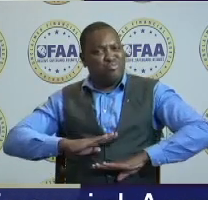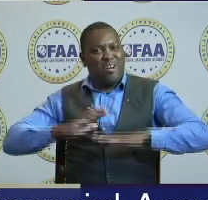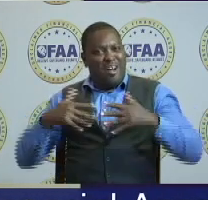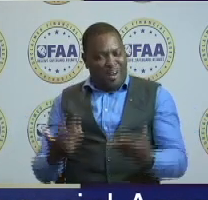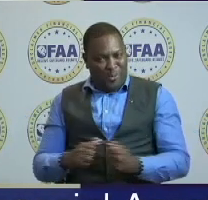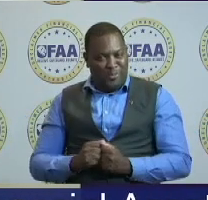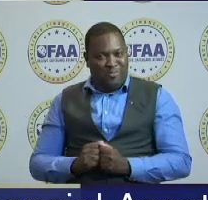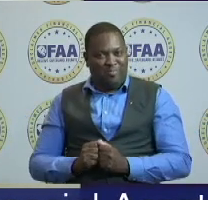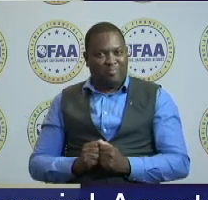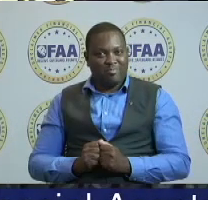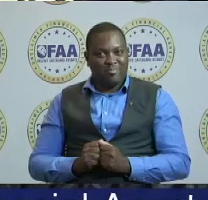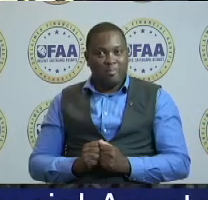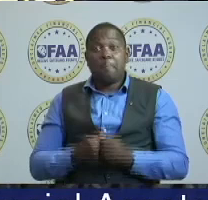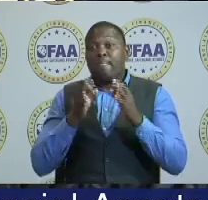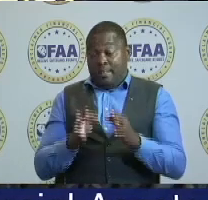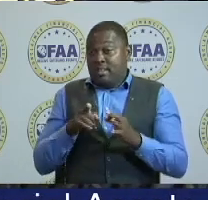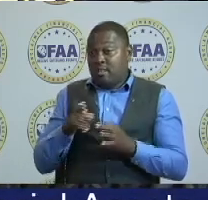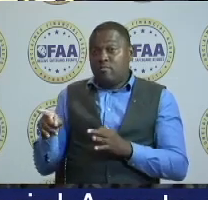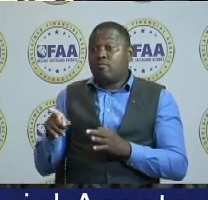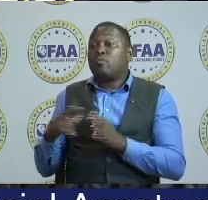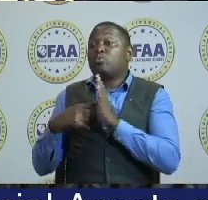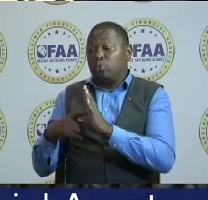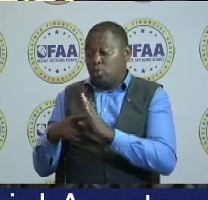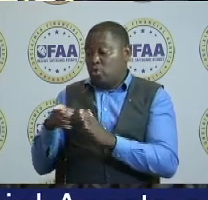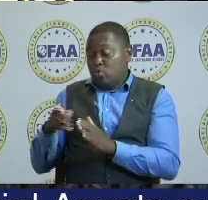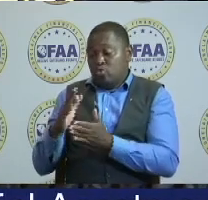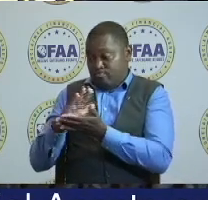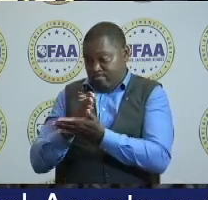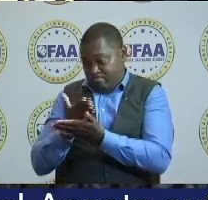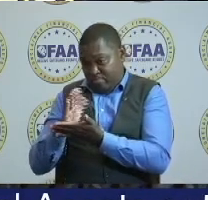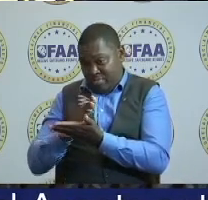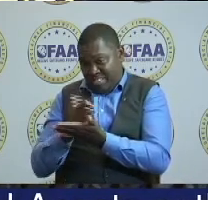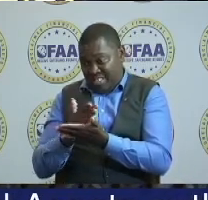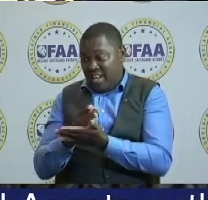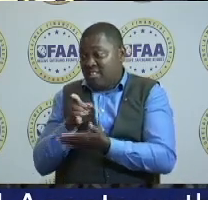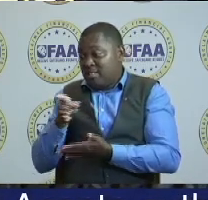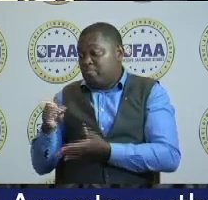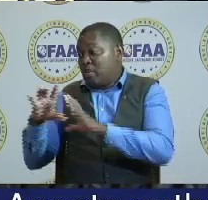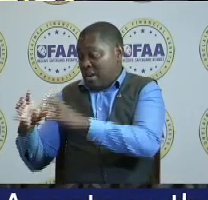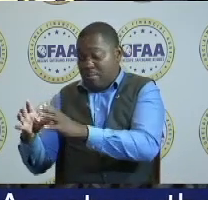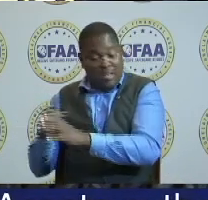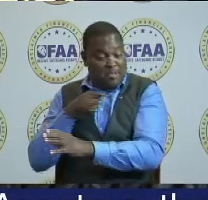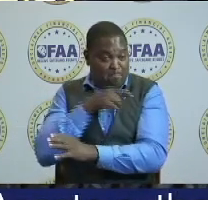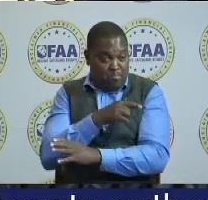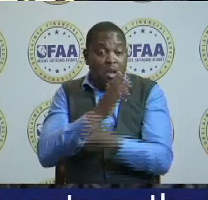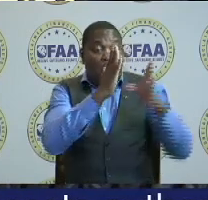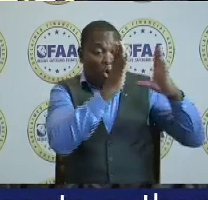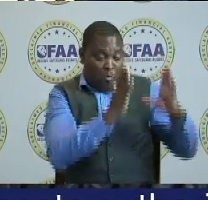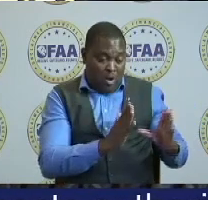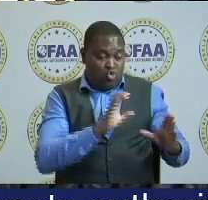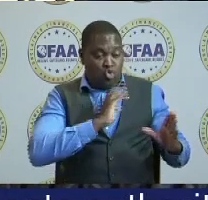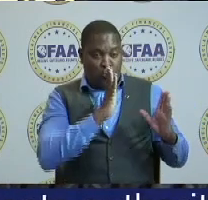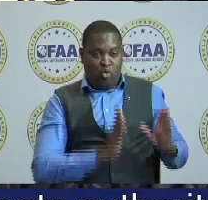that if you can demonstrate you're in touch with this shareholder, that the shareholder has given you instructions, hold on